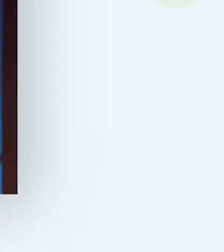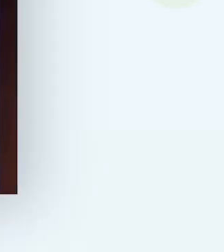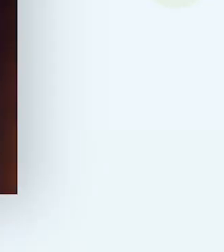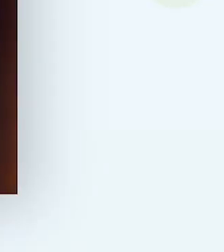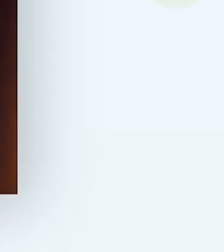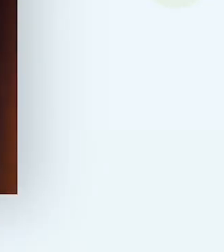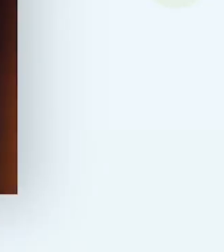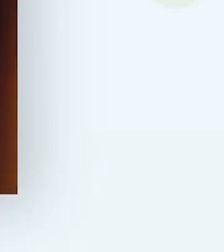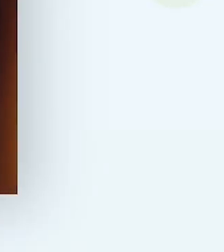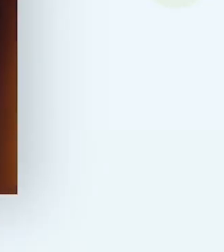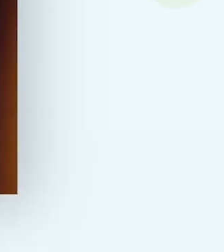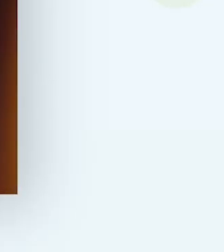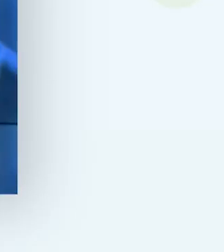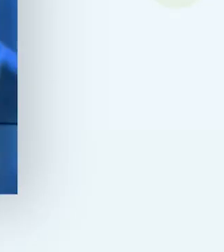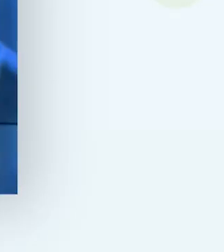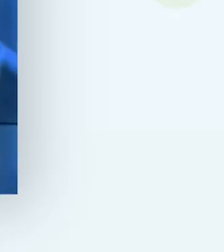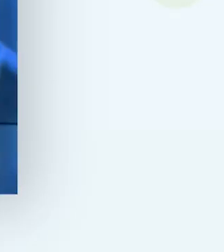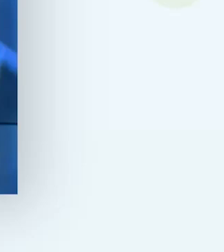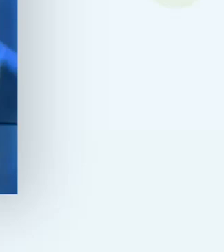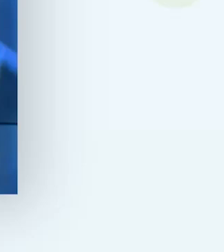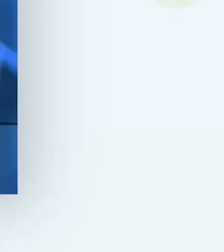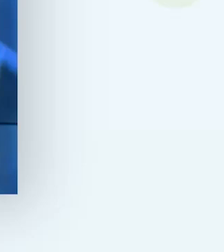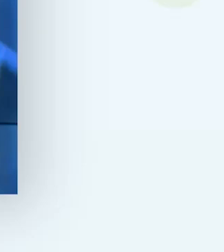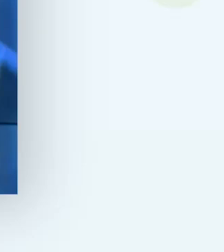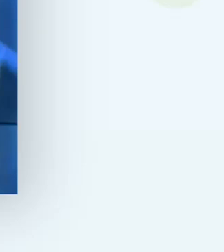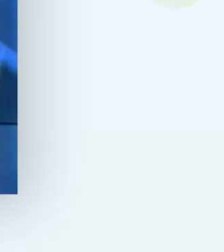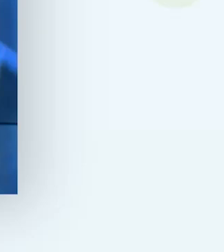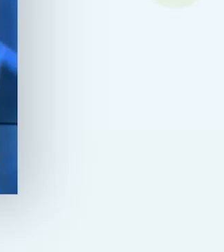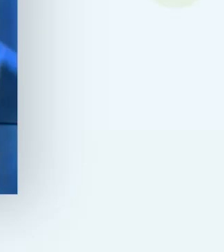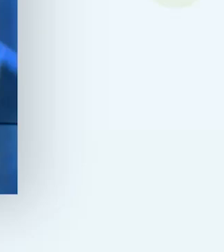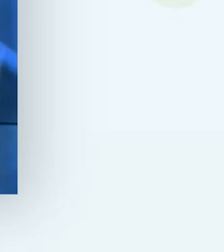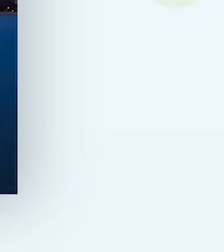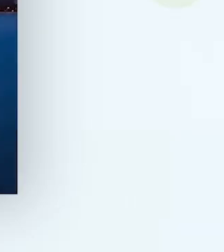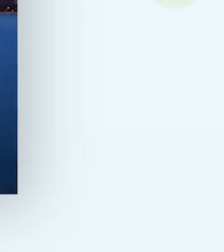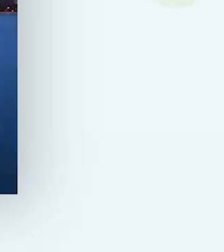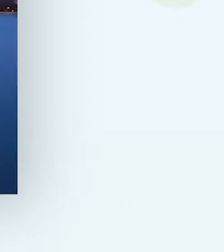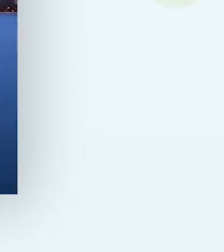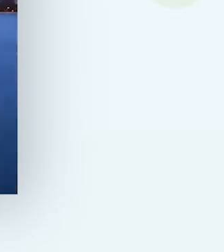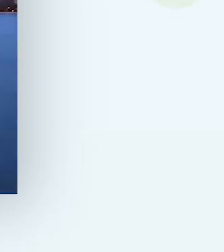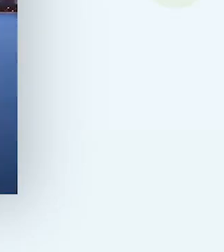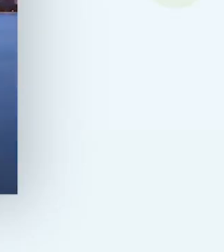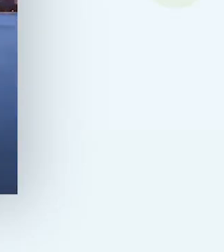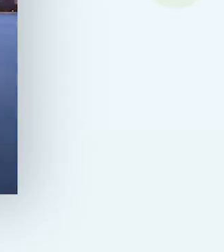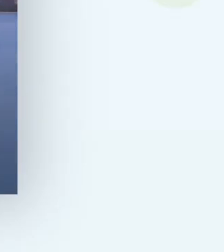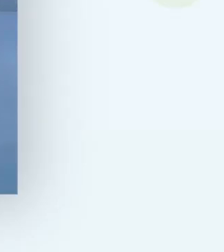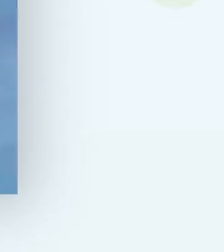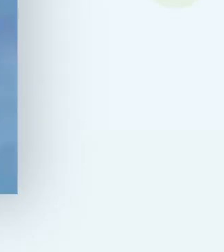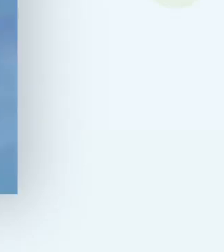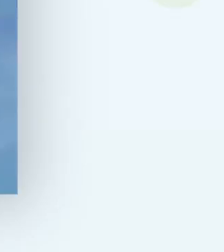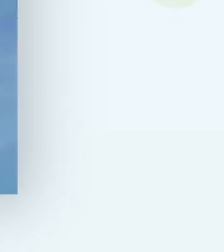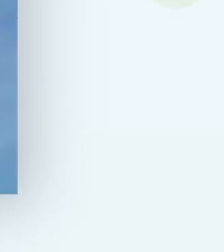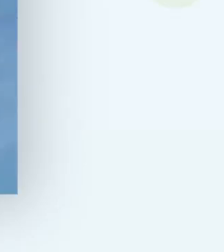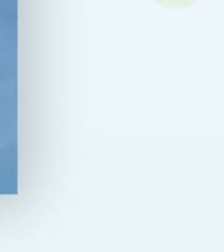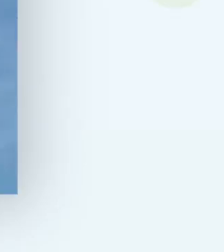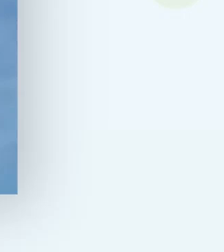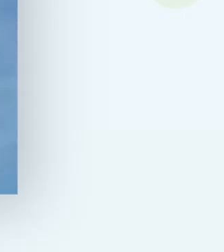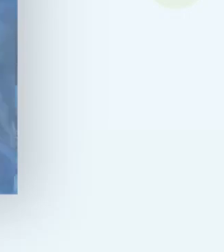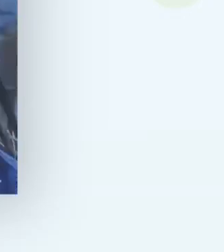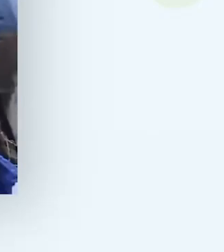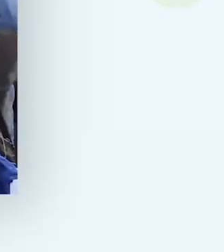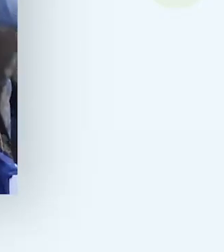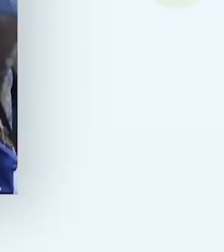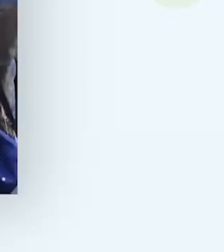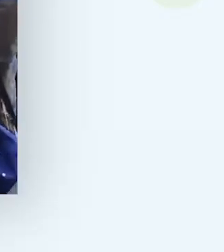to the voices of young people, empowers them and follows their lead. This September, we will launch a new UN strategy